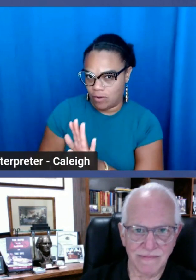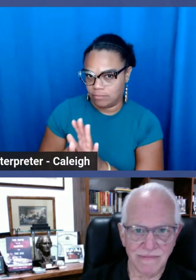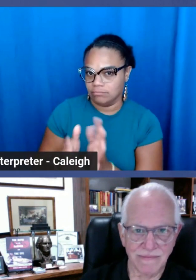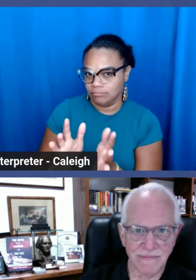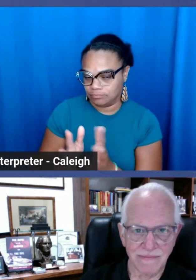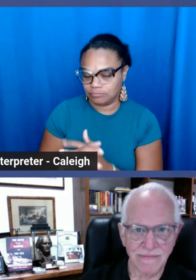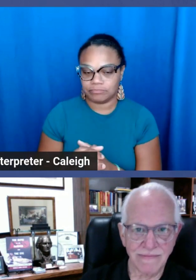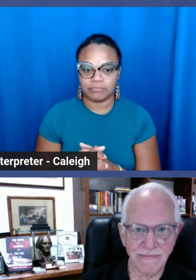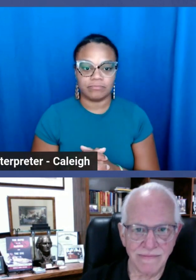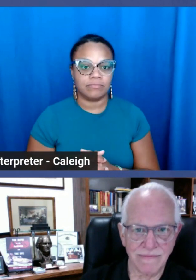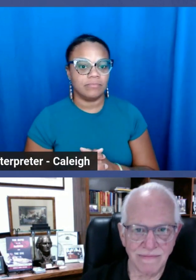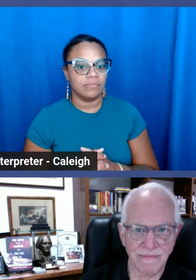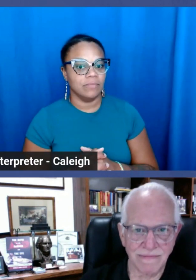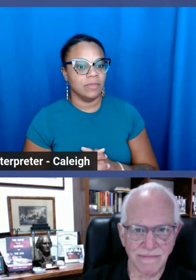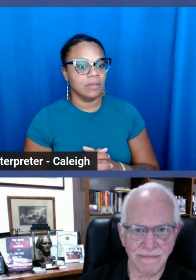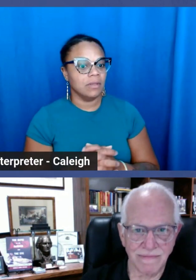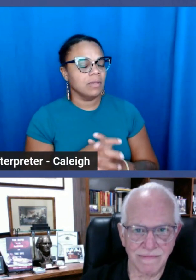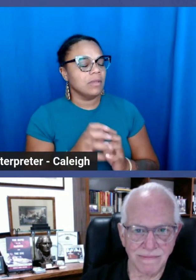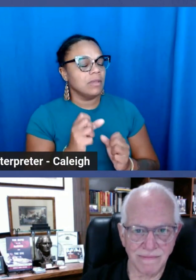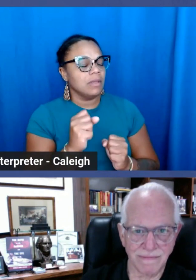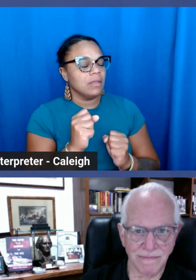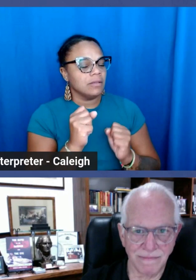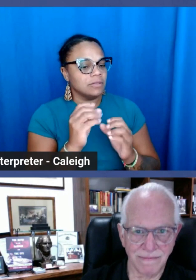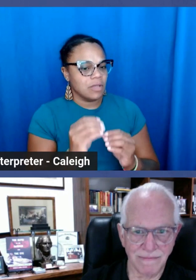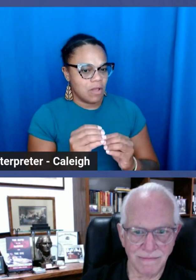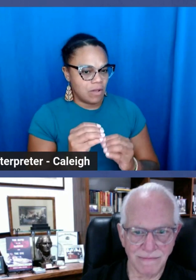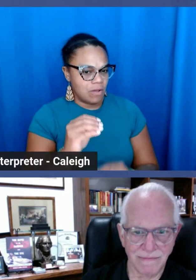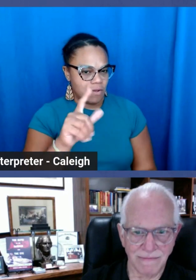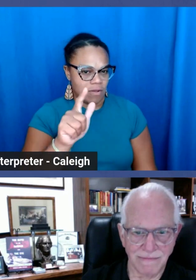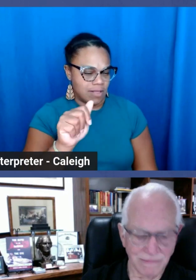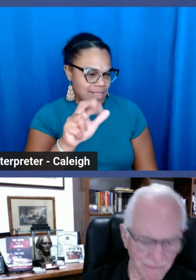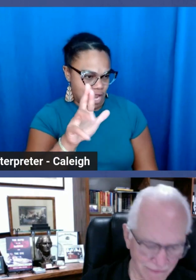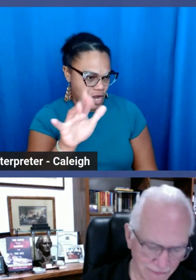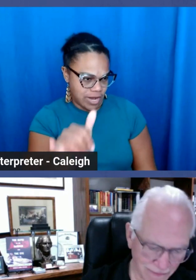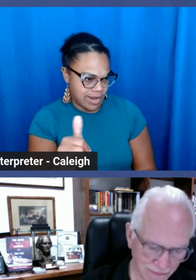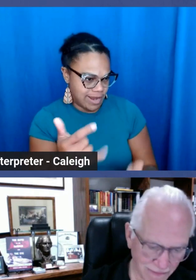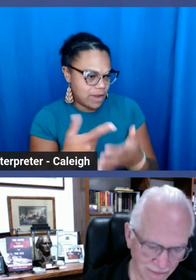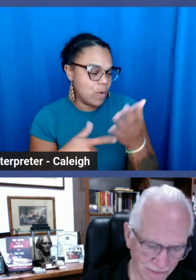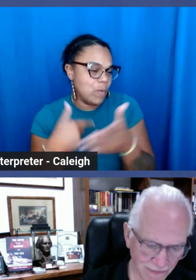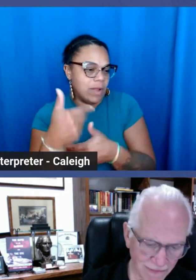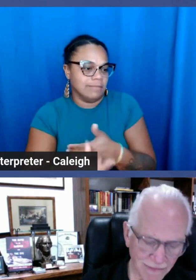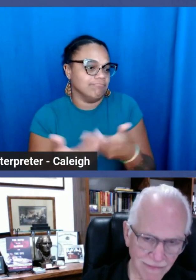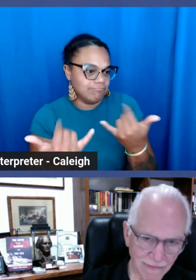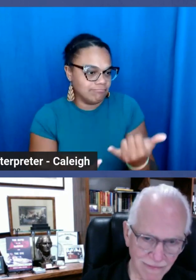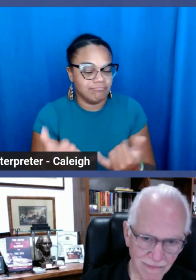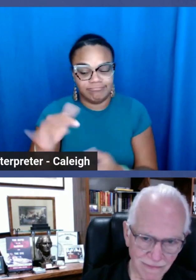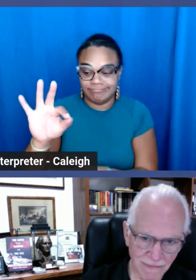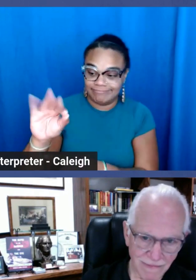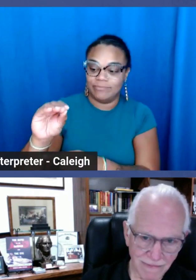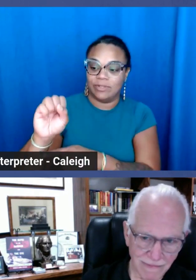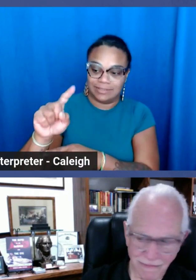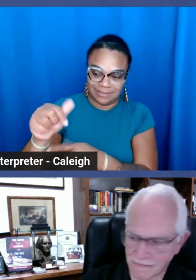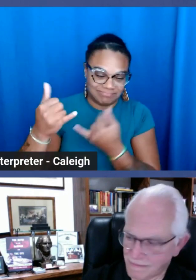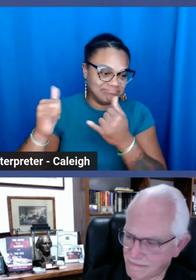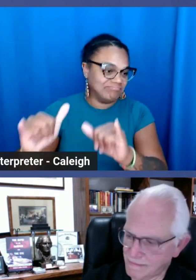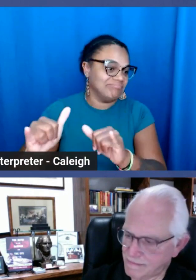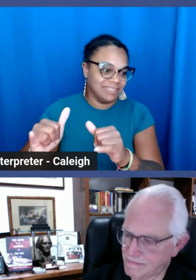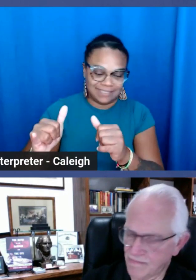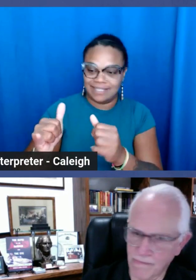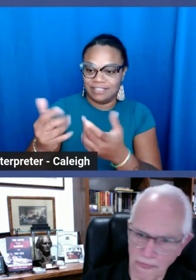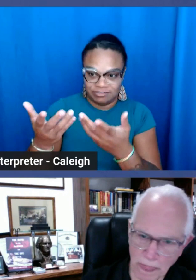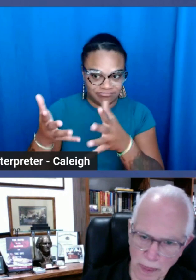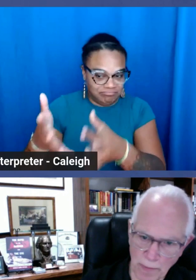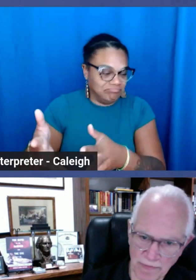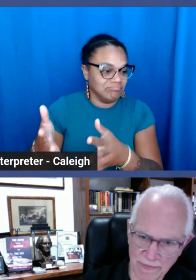So Larry, where does that leave us? FOSTA remains. It's been narrowed by